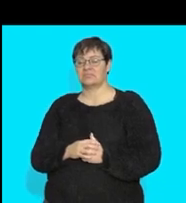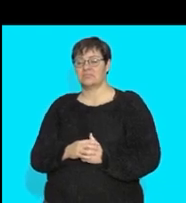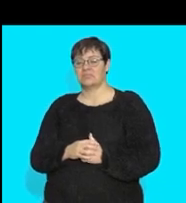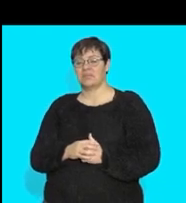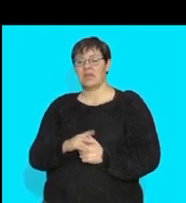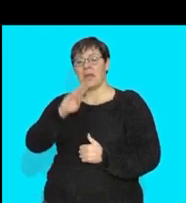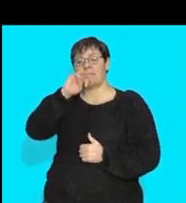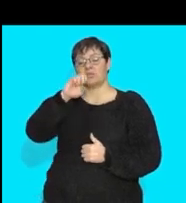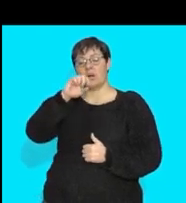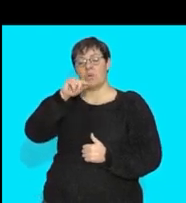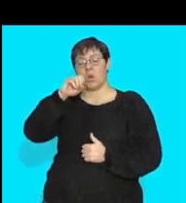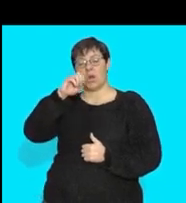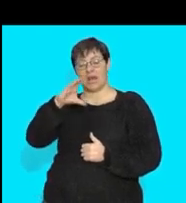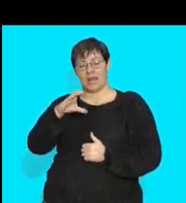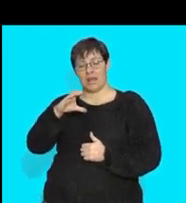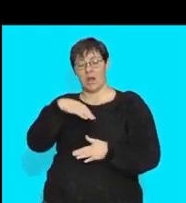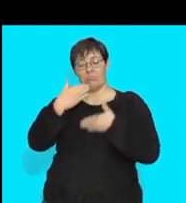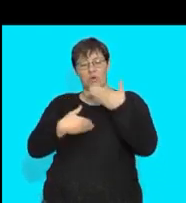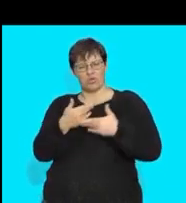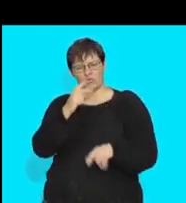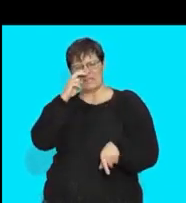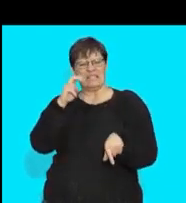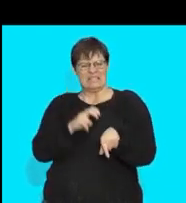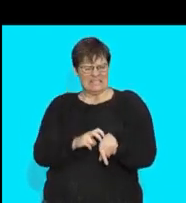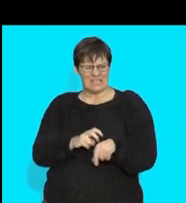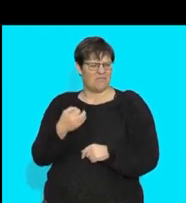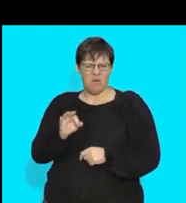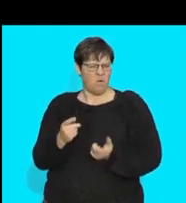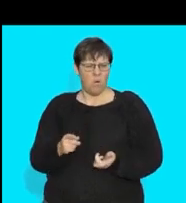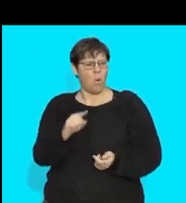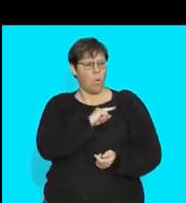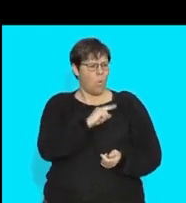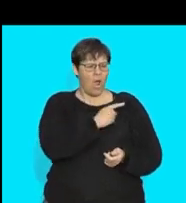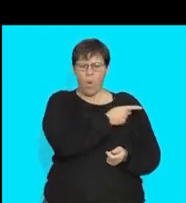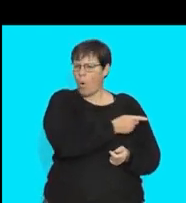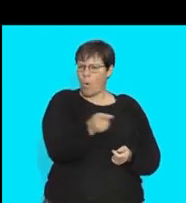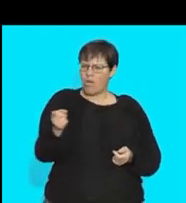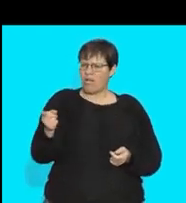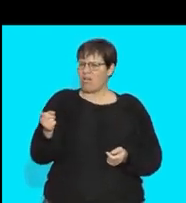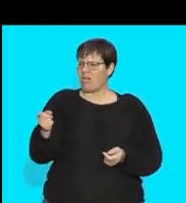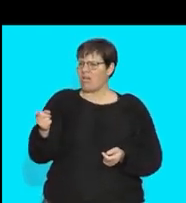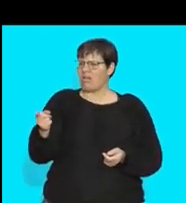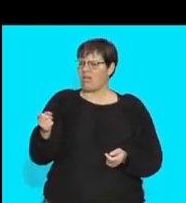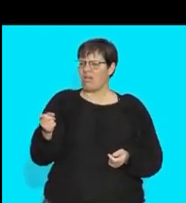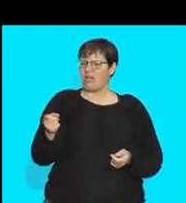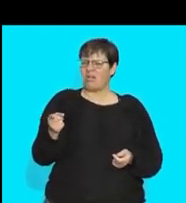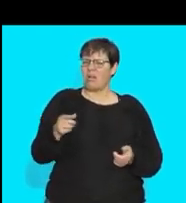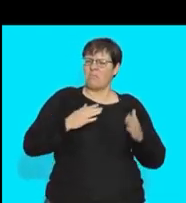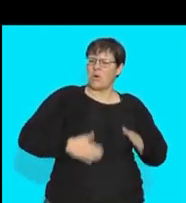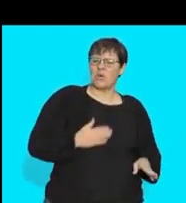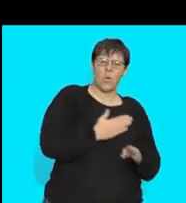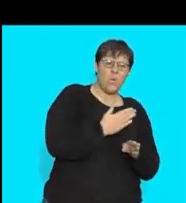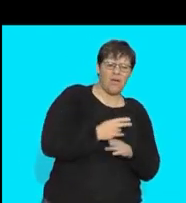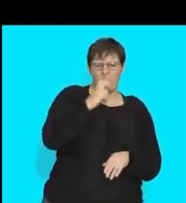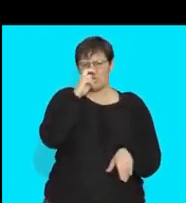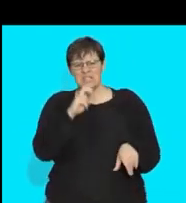which metabolic process is oxygen required? Why do all metabolic, all right, well, how does our body